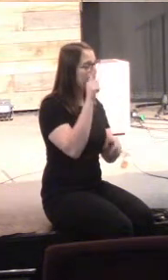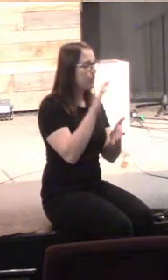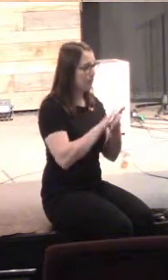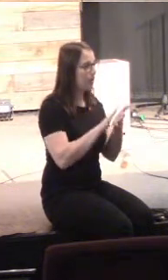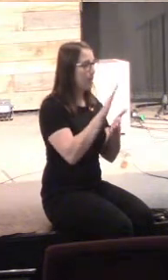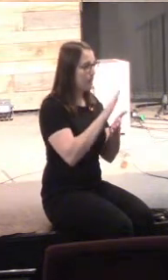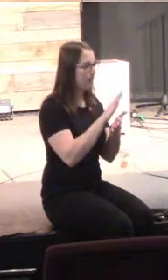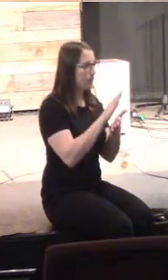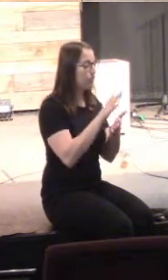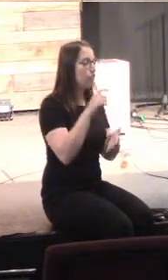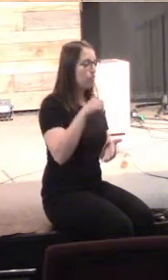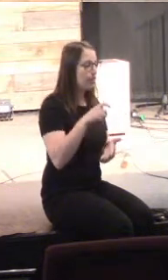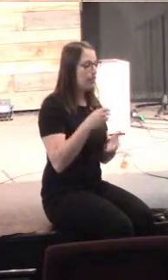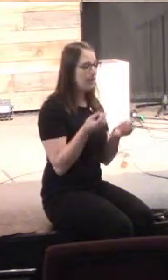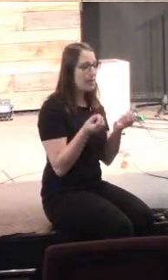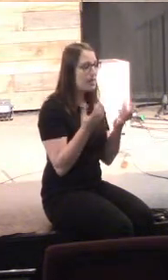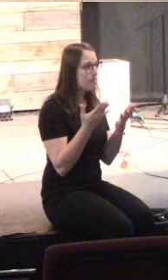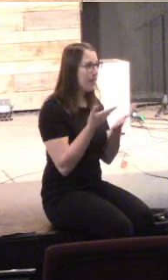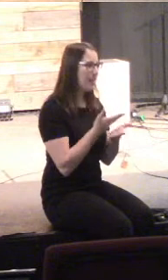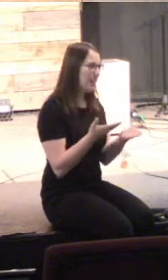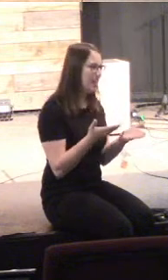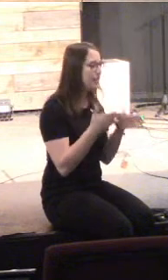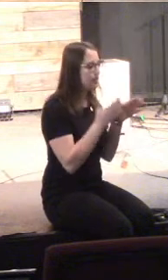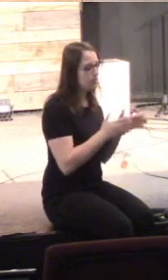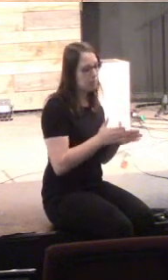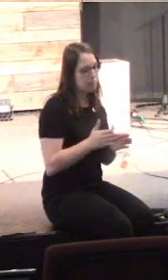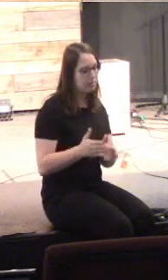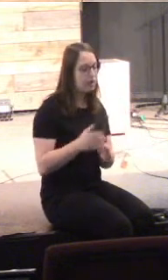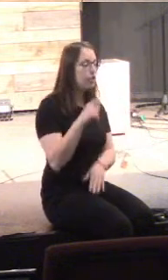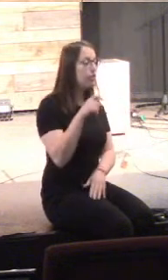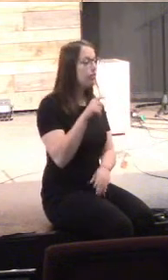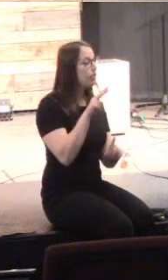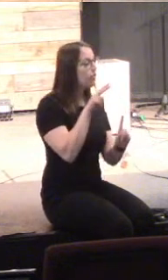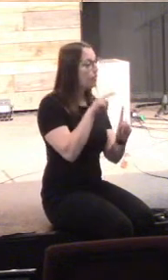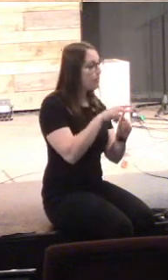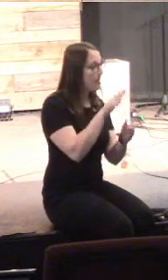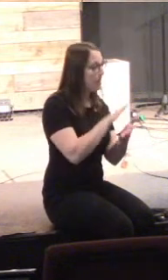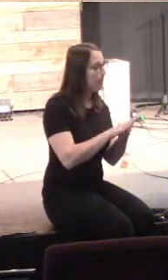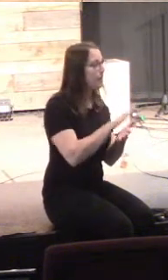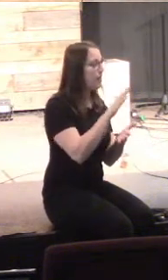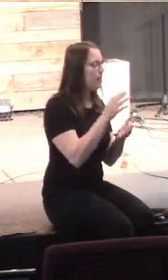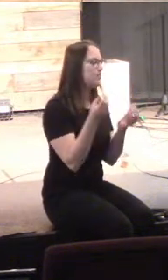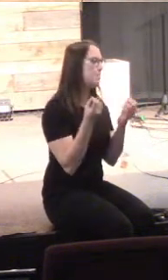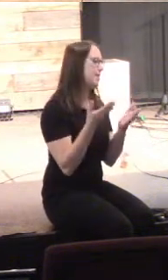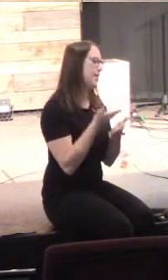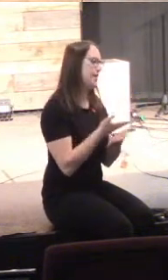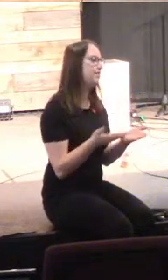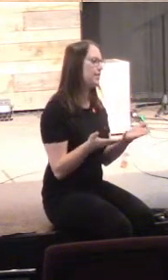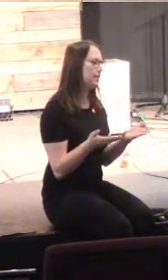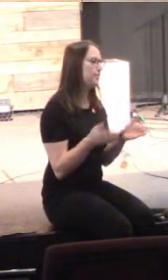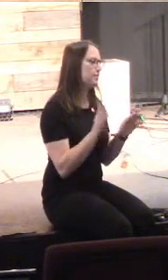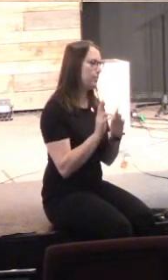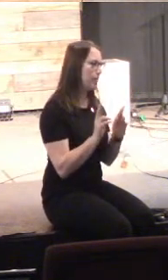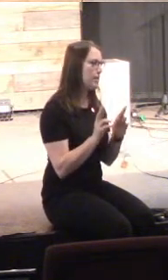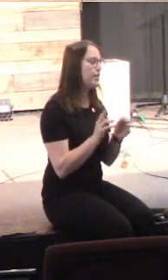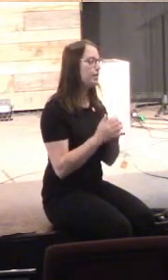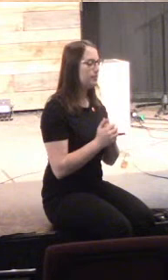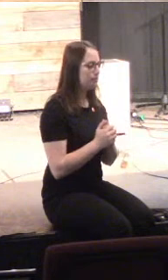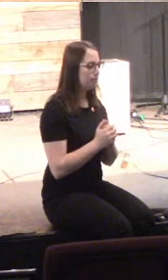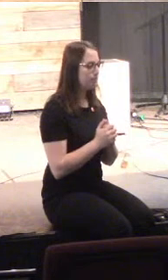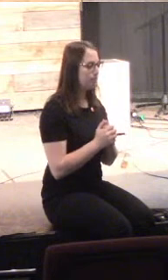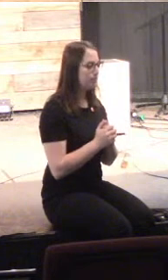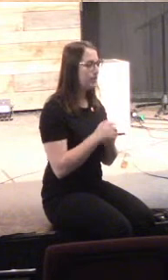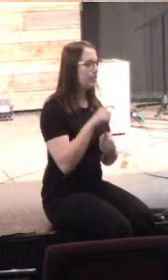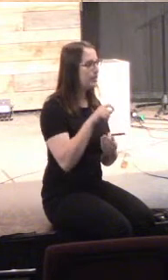terms of to prepare, to apply, to do all the things he needs to do to get the school that would be good,